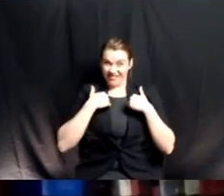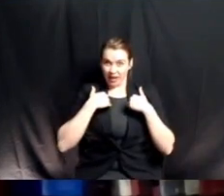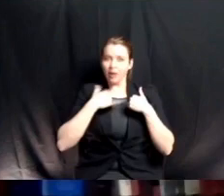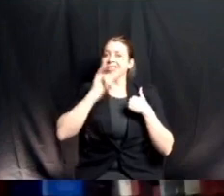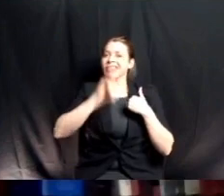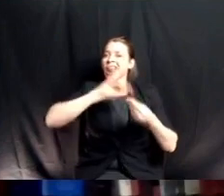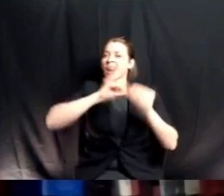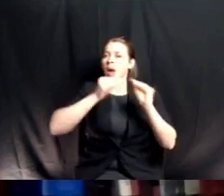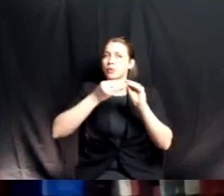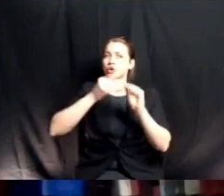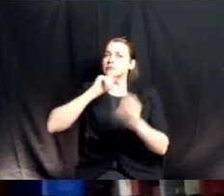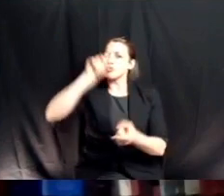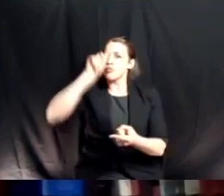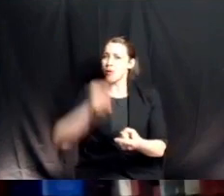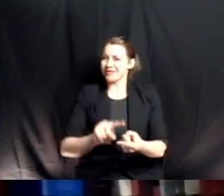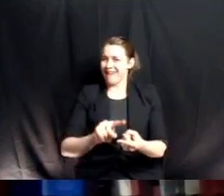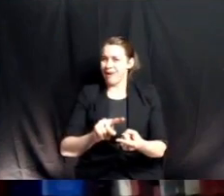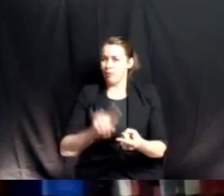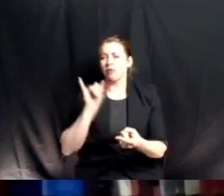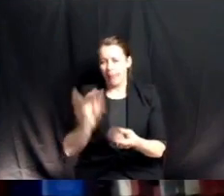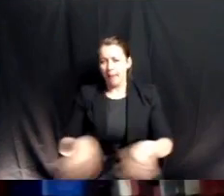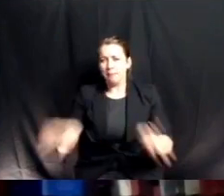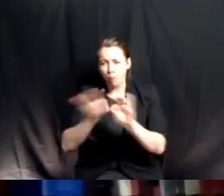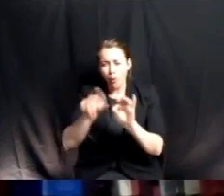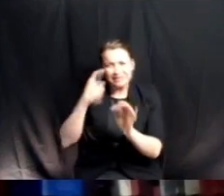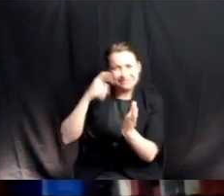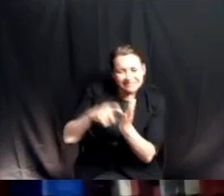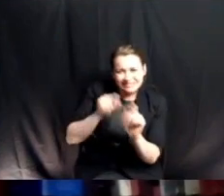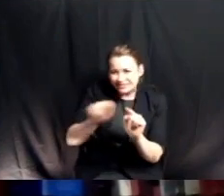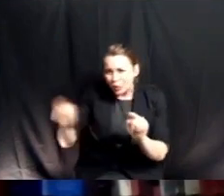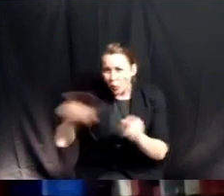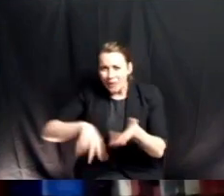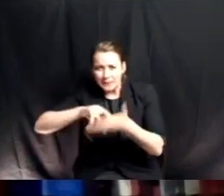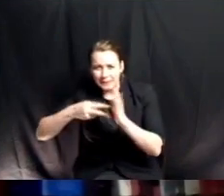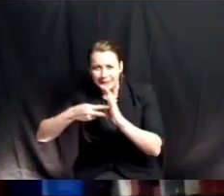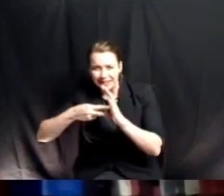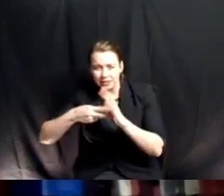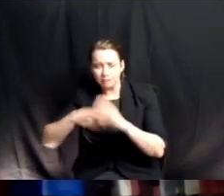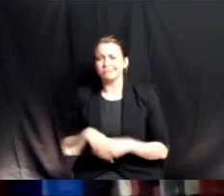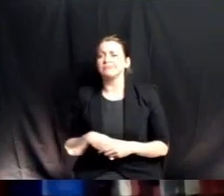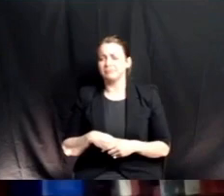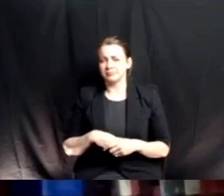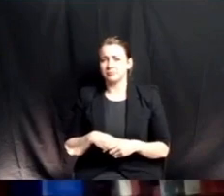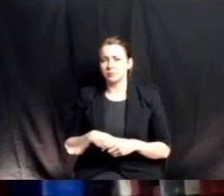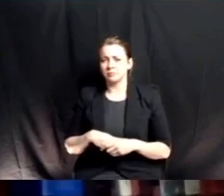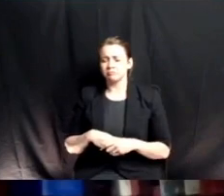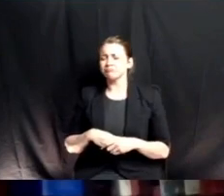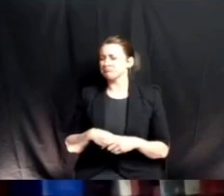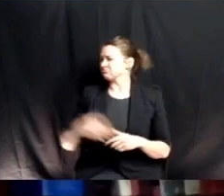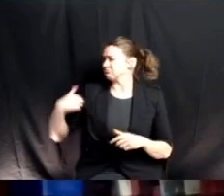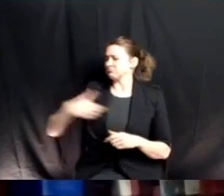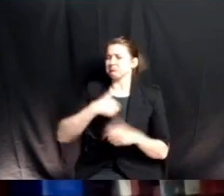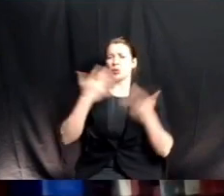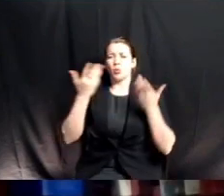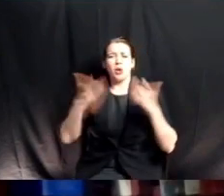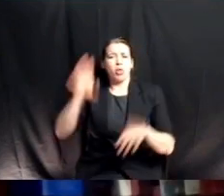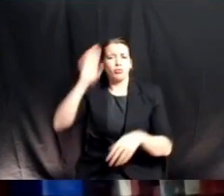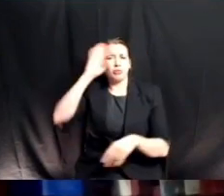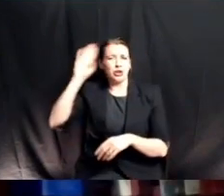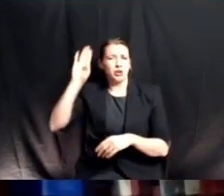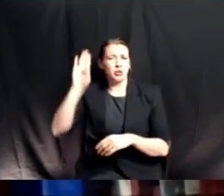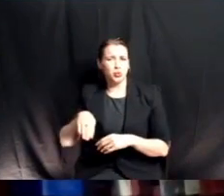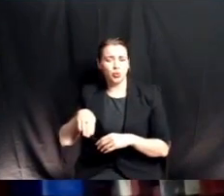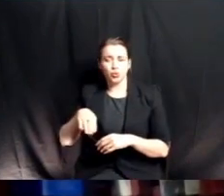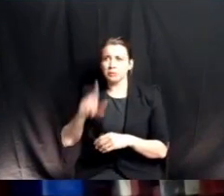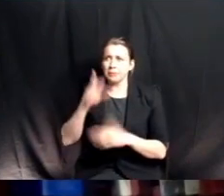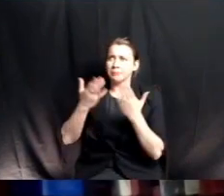that's a very important thing because we all knew that there were hundreds of thousands of people out there who have